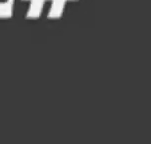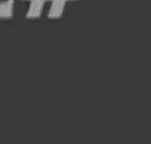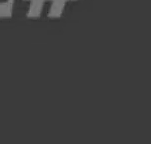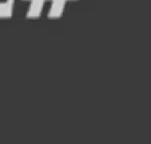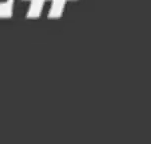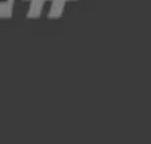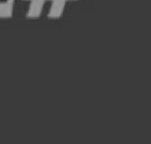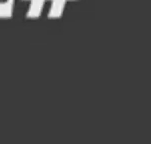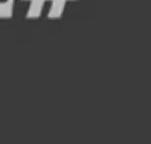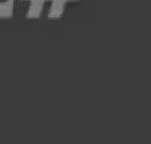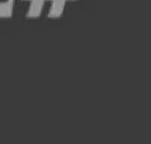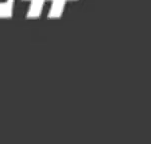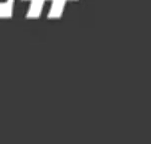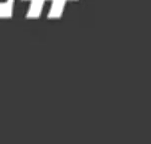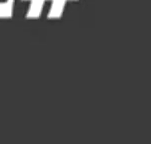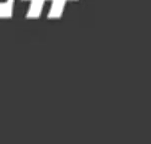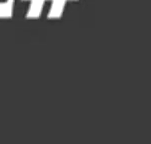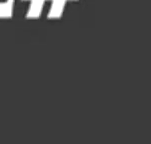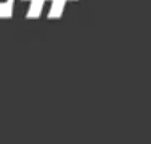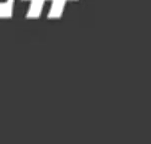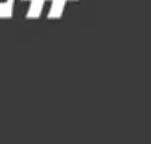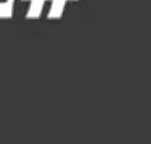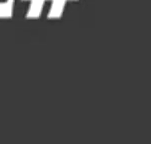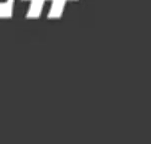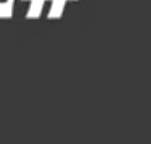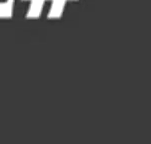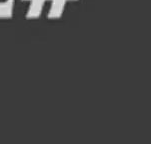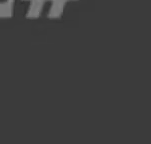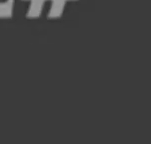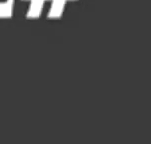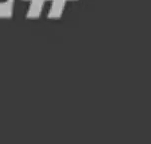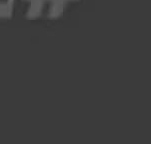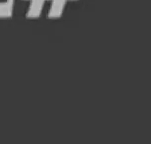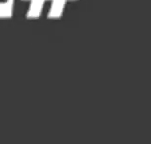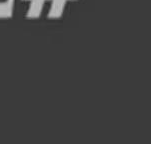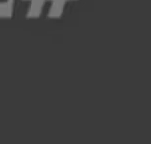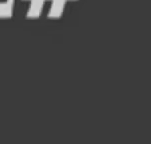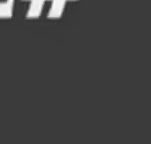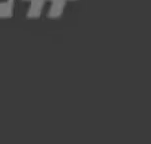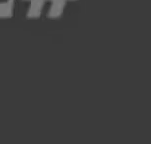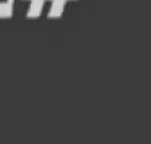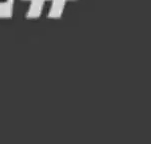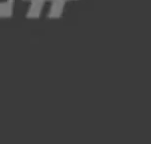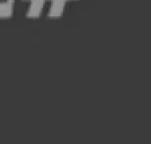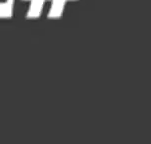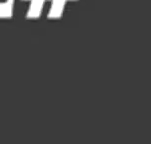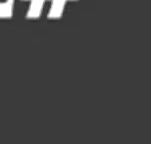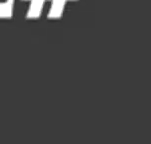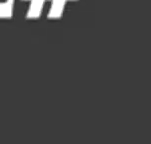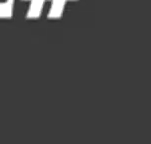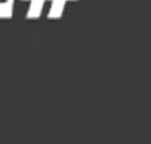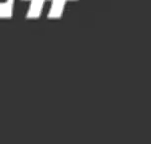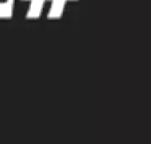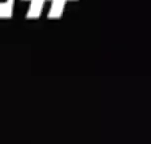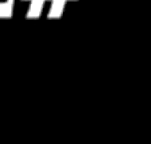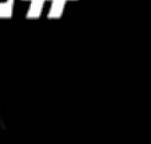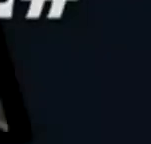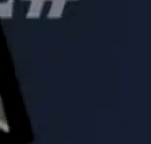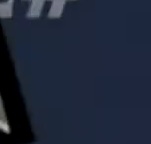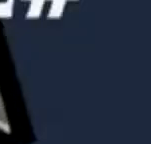If you declare with your mouth Jesus is Lord and believe in your heart that God raised him from the dead, you will be